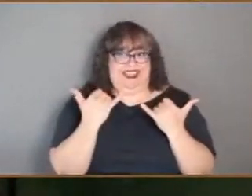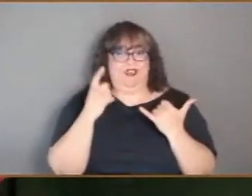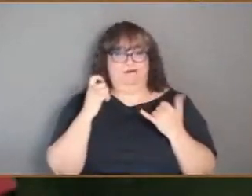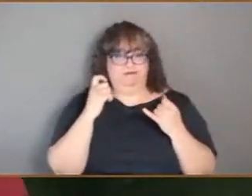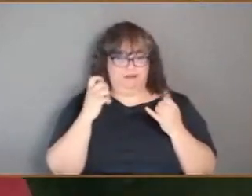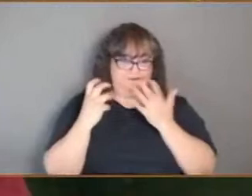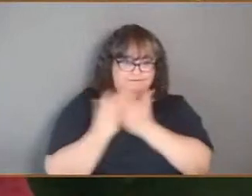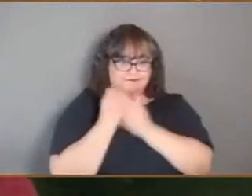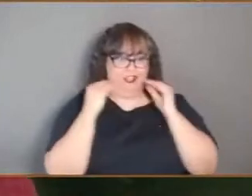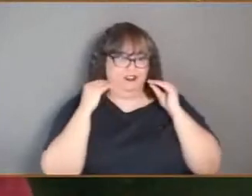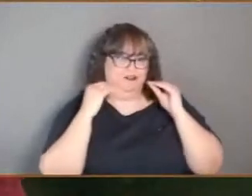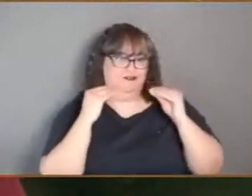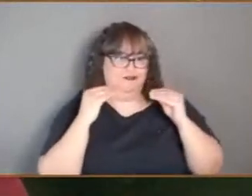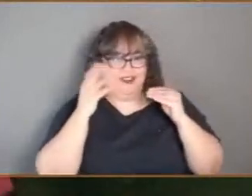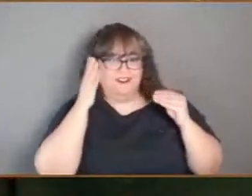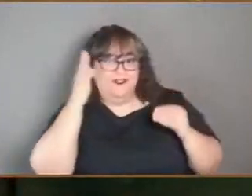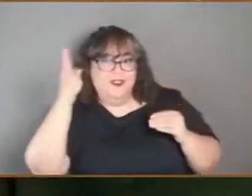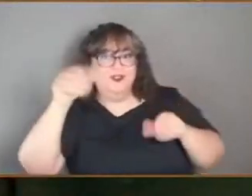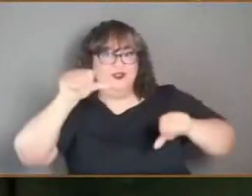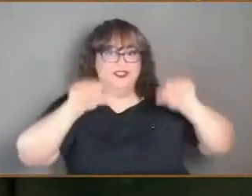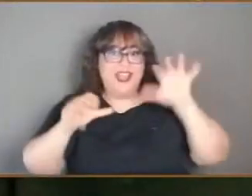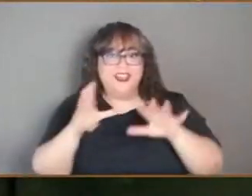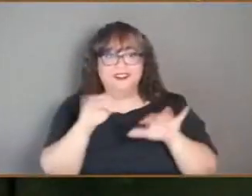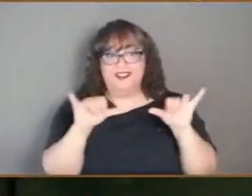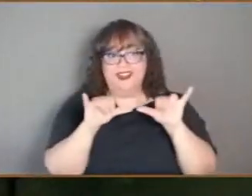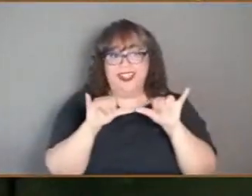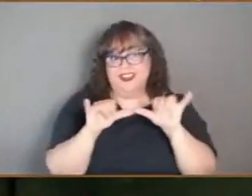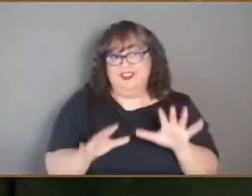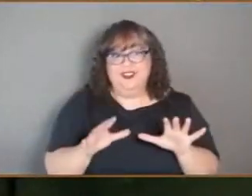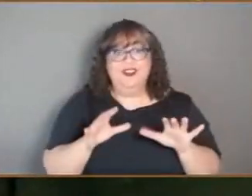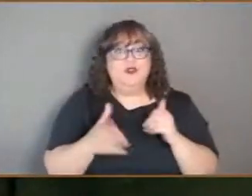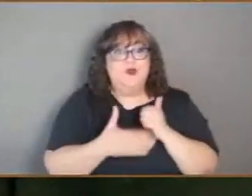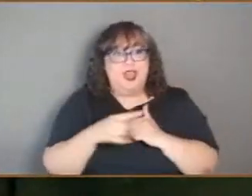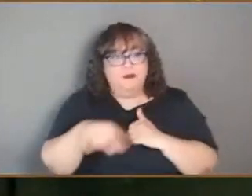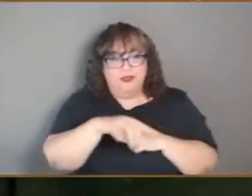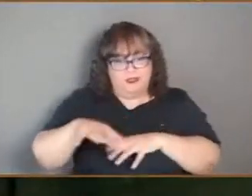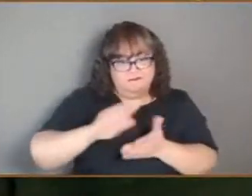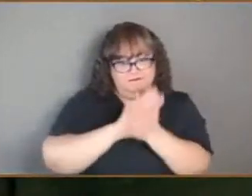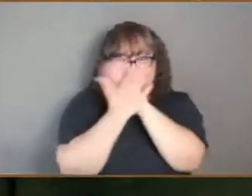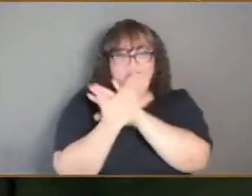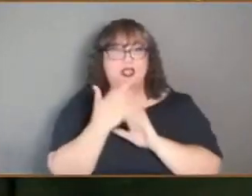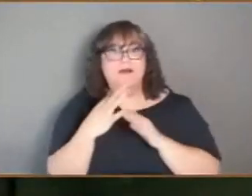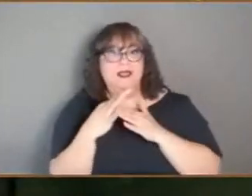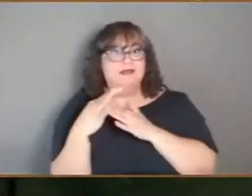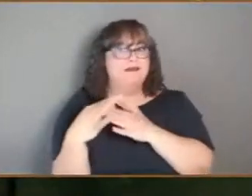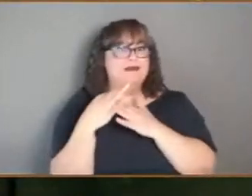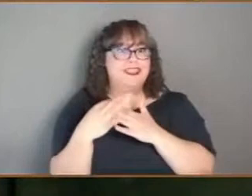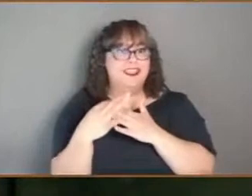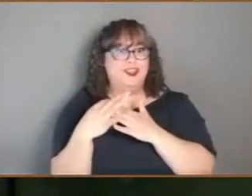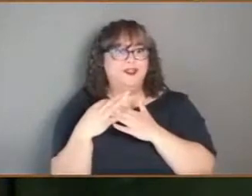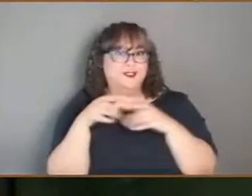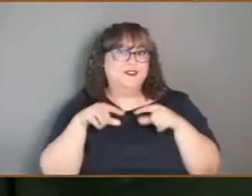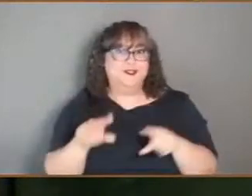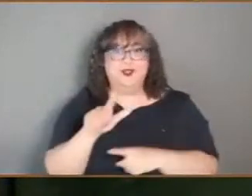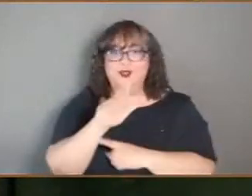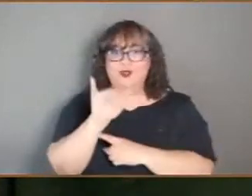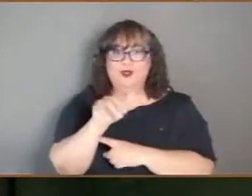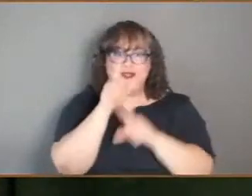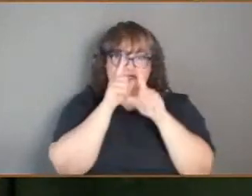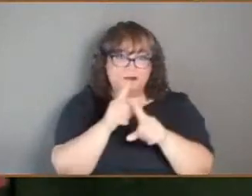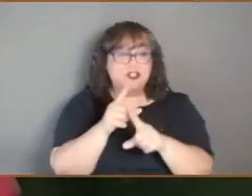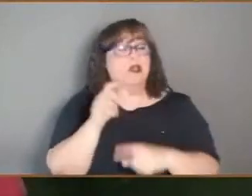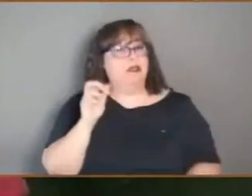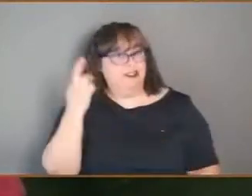engineers so that hopefully they take on those leadership roles as Lucy progresses. And that's why NASA created the